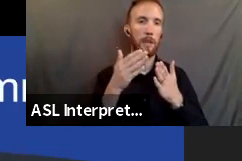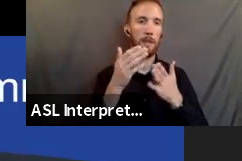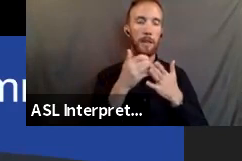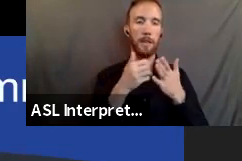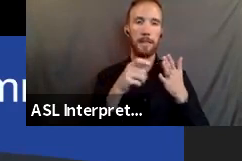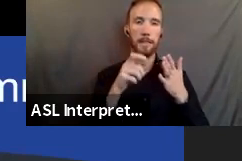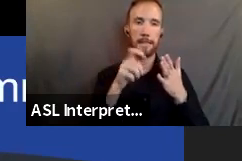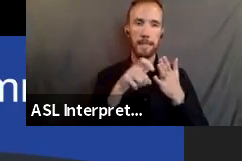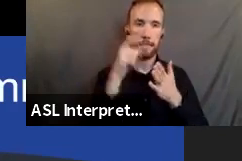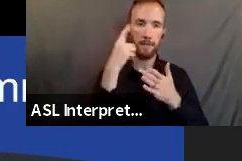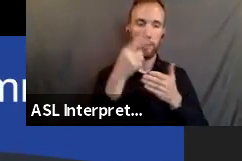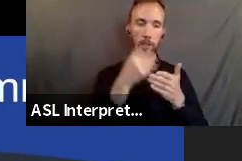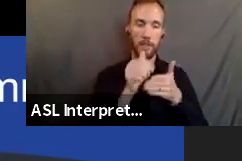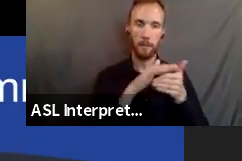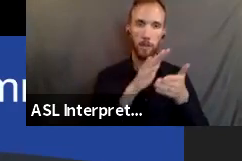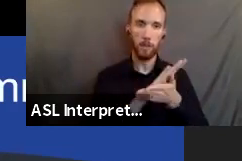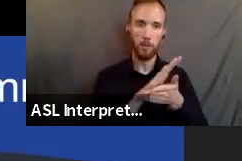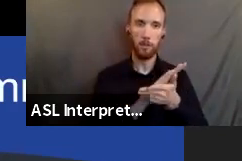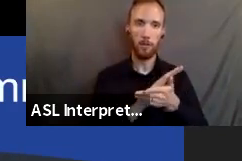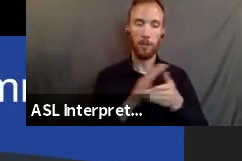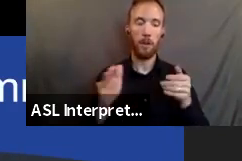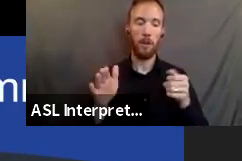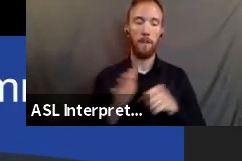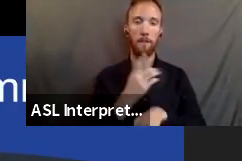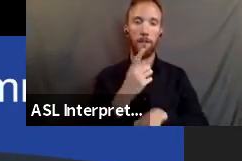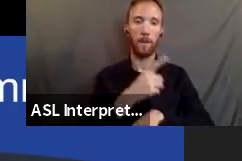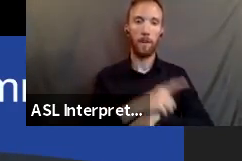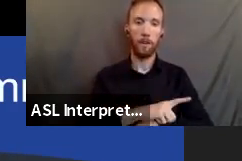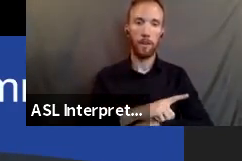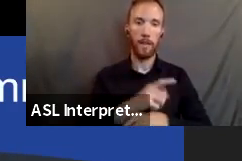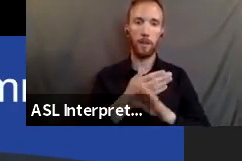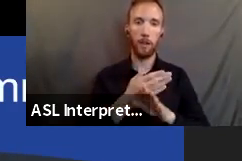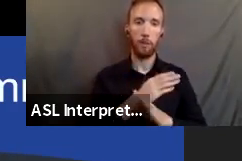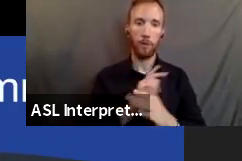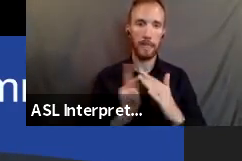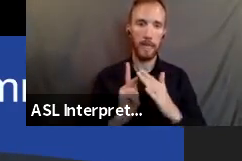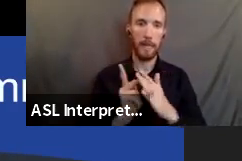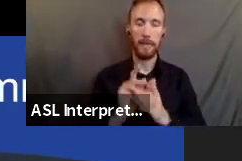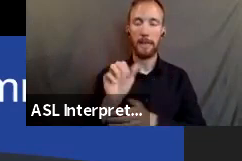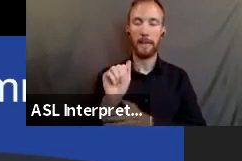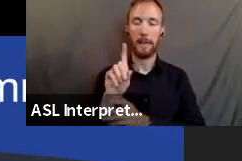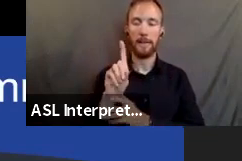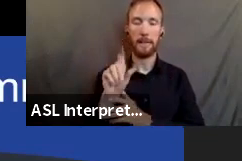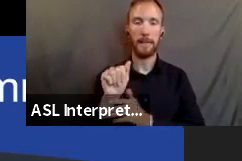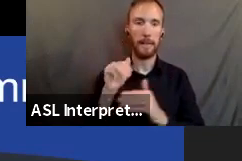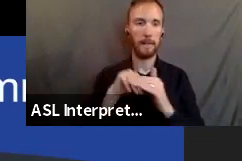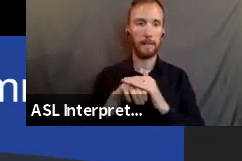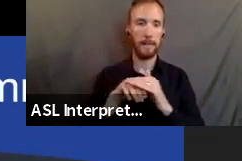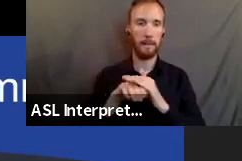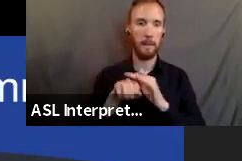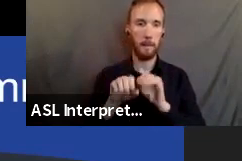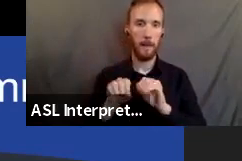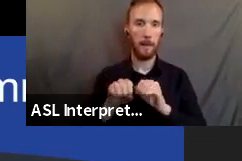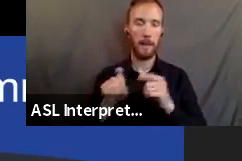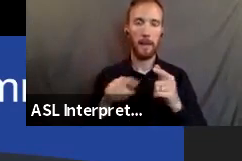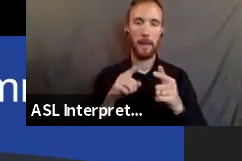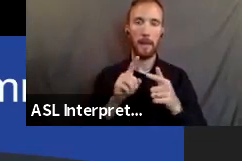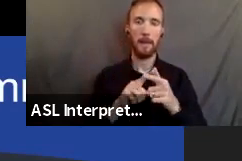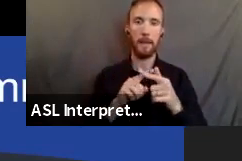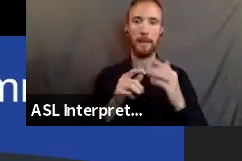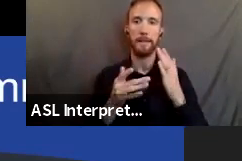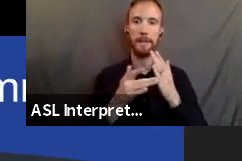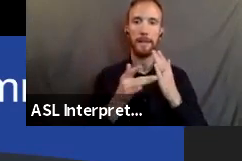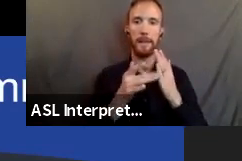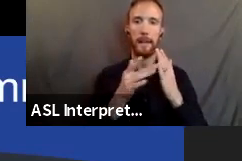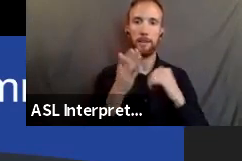schools full day pre-k expansions ada accessibility and the continued expansion of technology upgrades